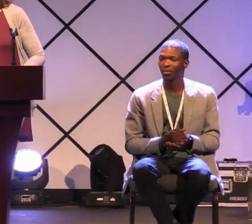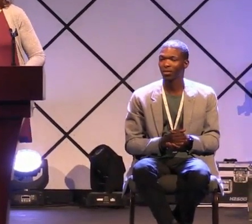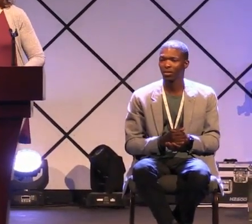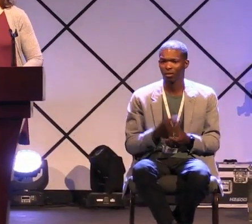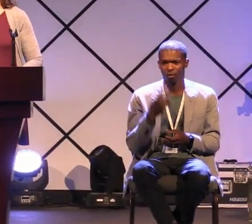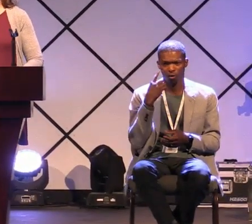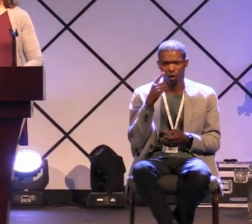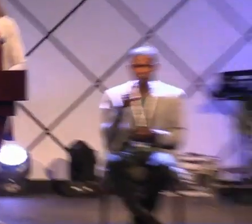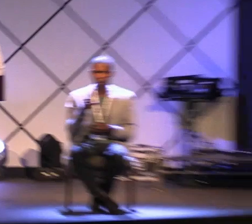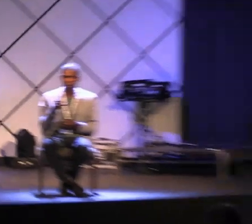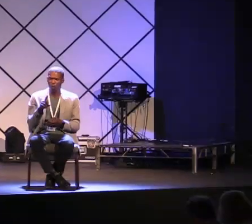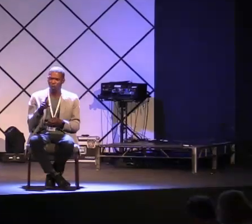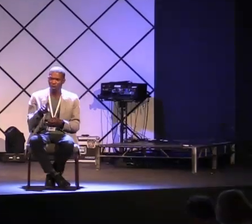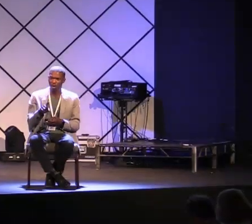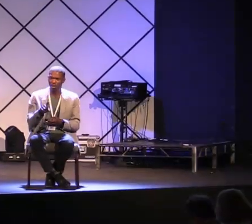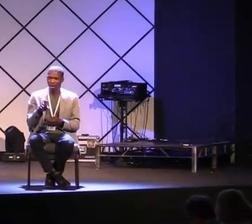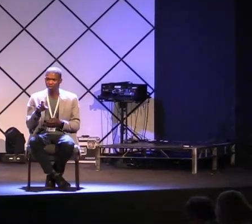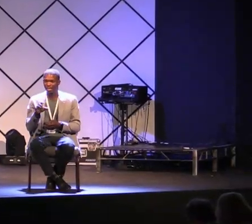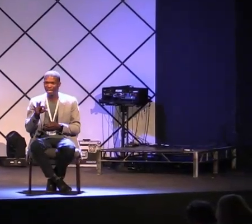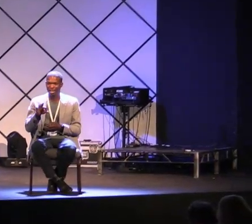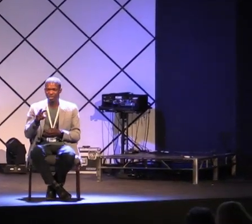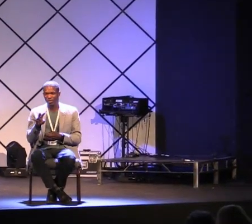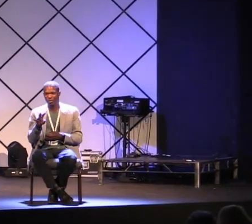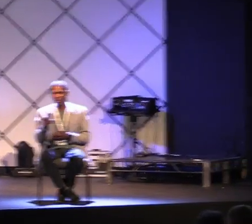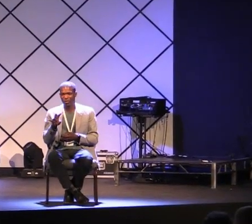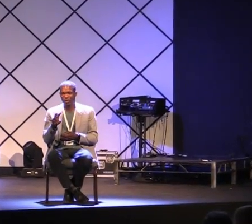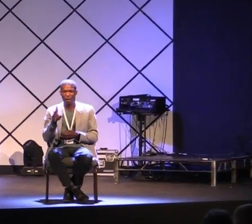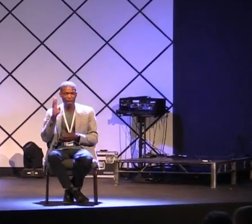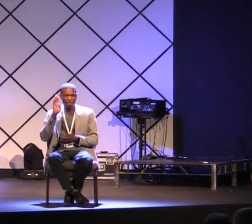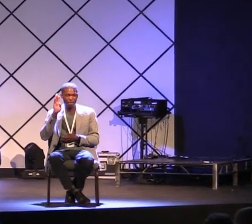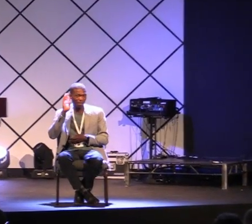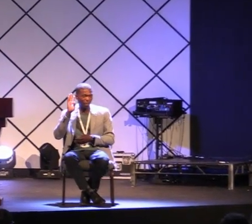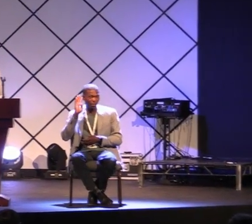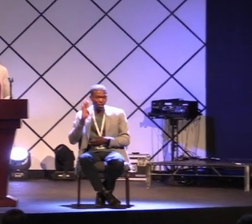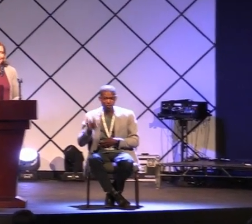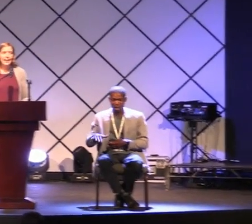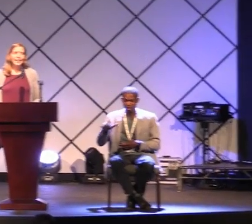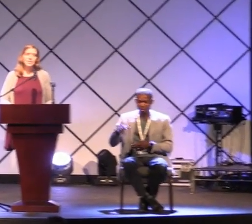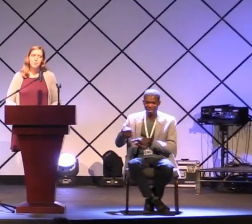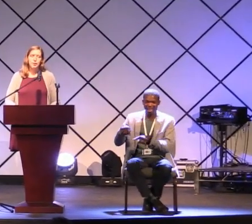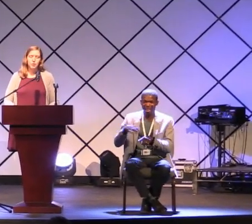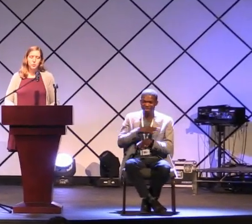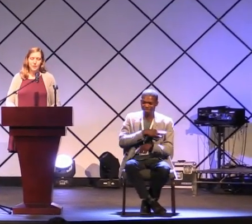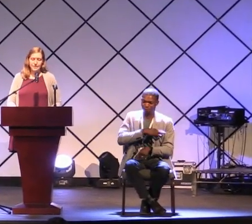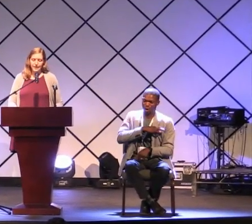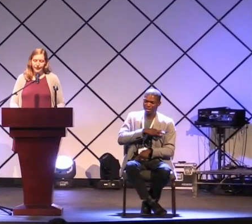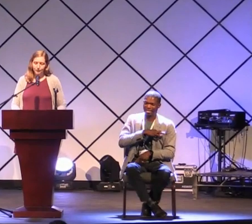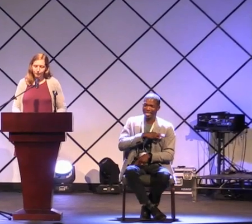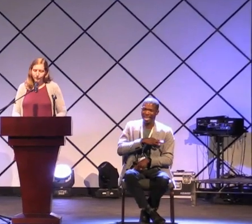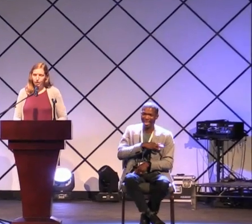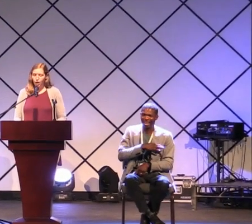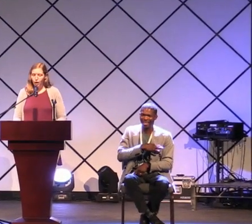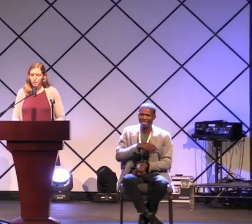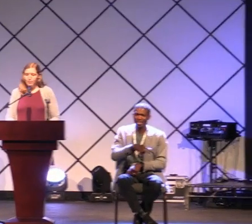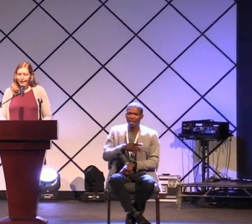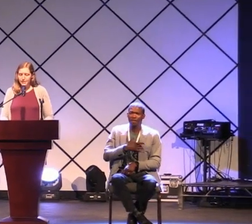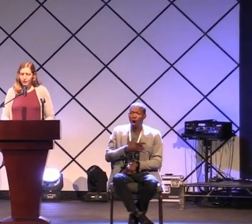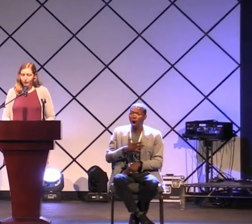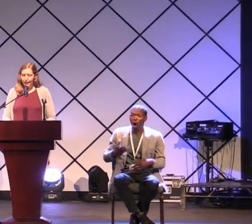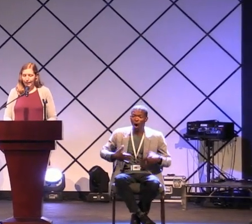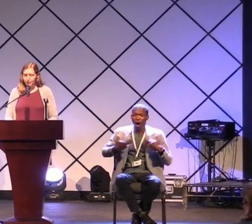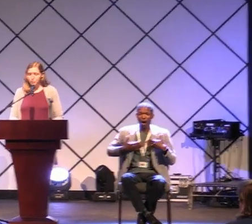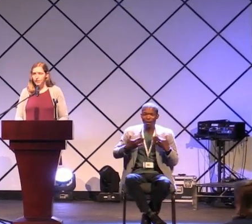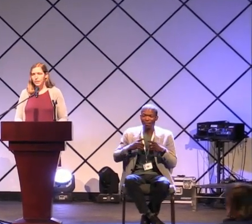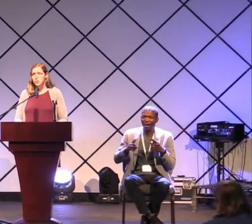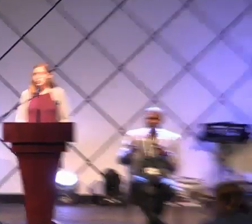For 192 volunteer puppy raisers across our six regions, today is a bittersweet day. Over the